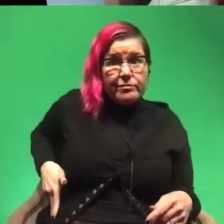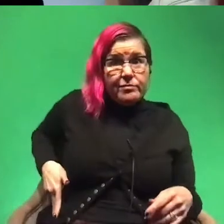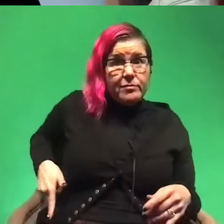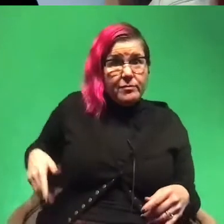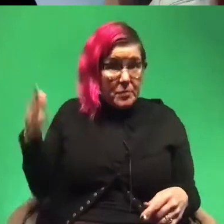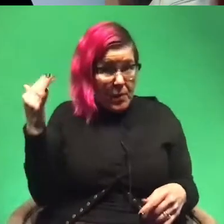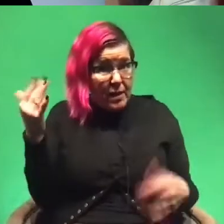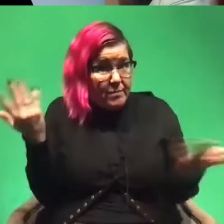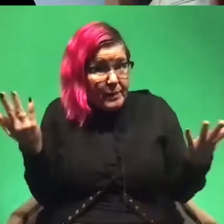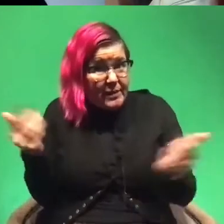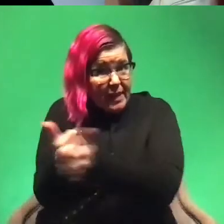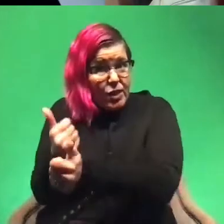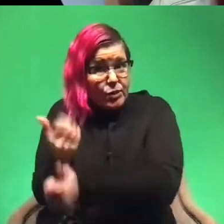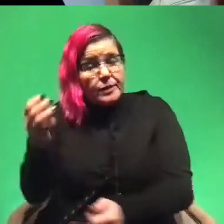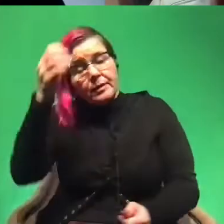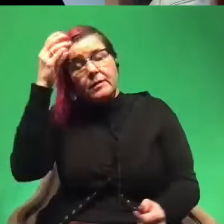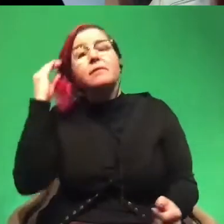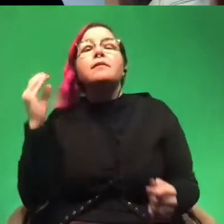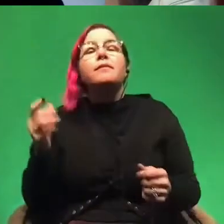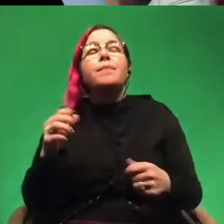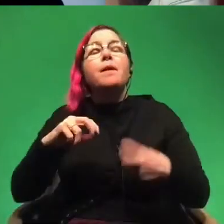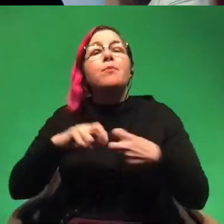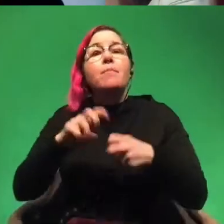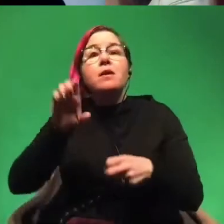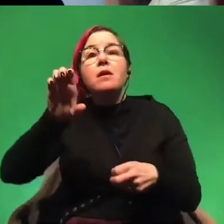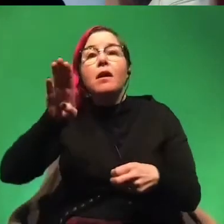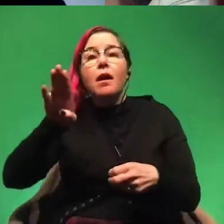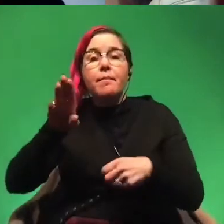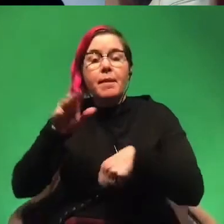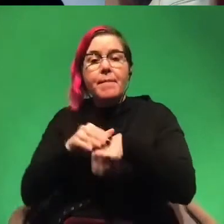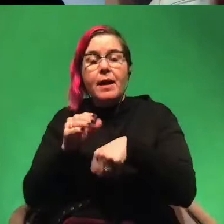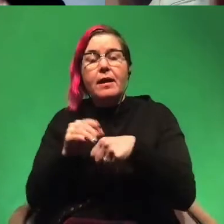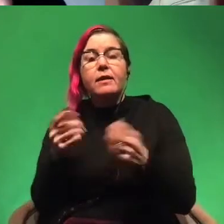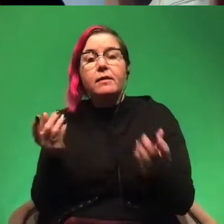scene. But the problem with cub petting is that